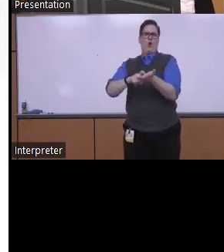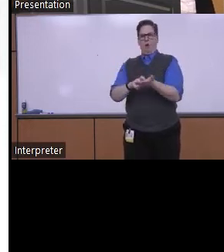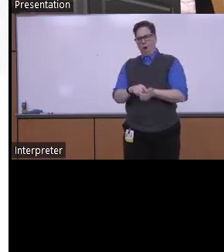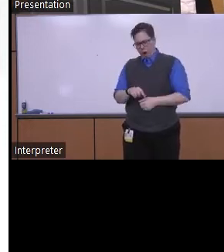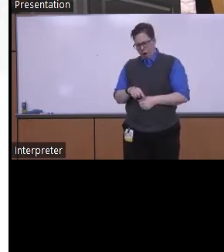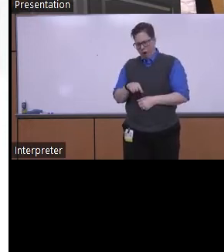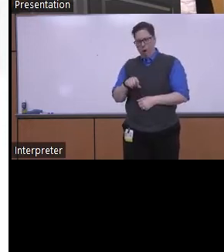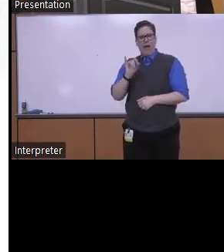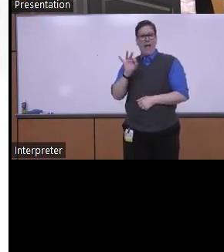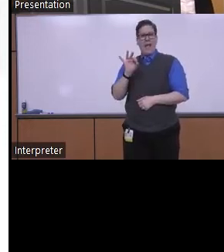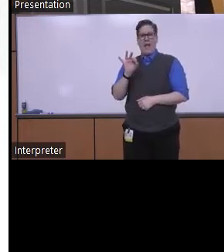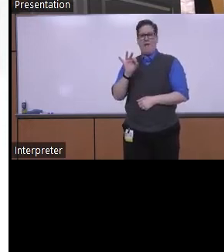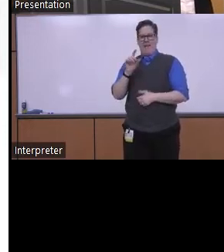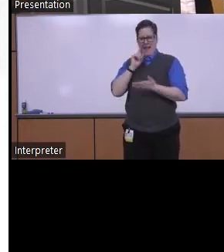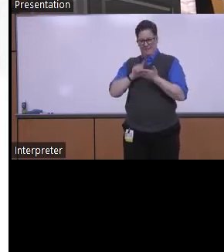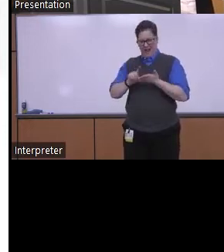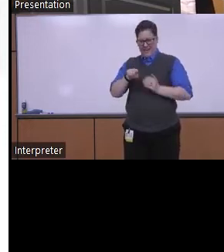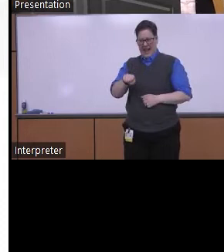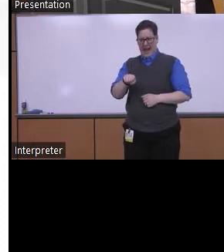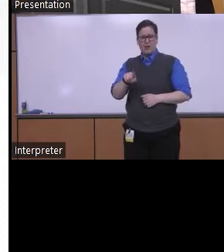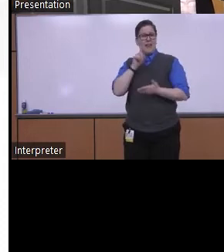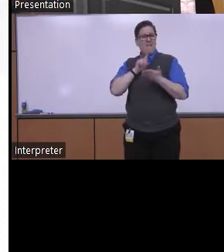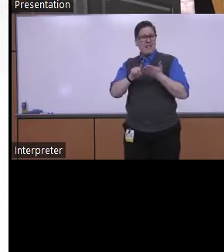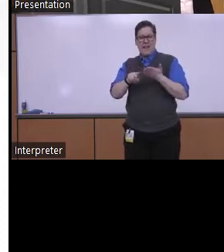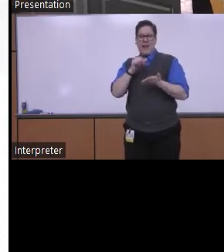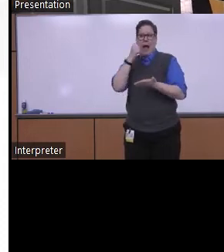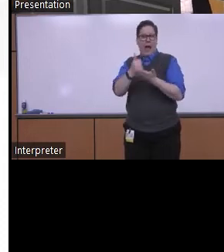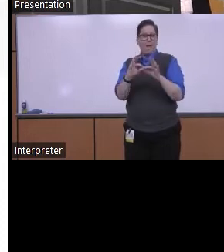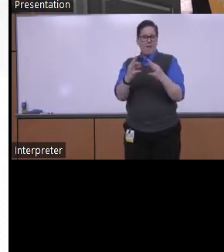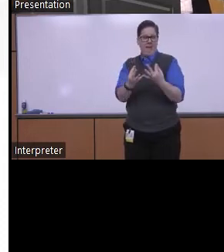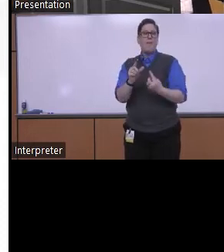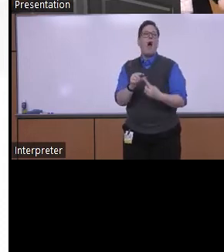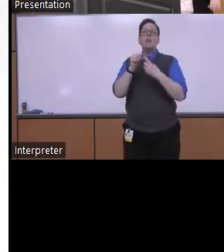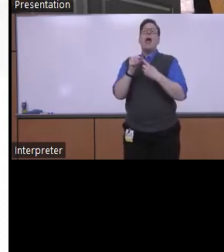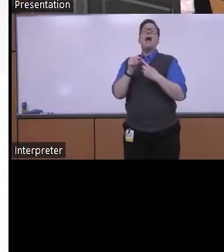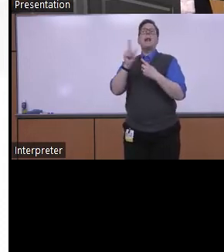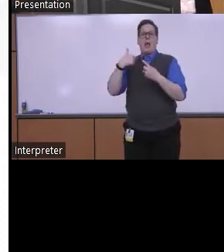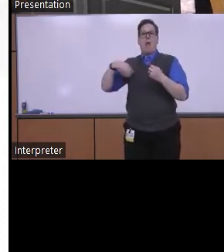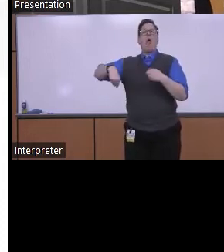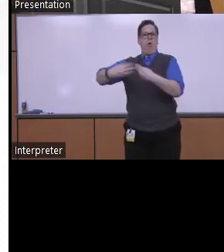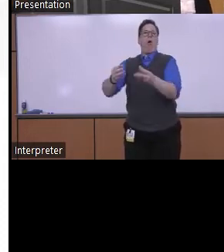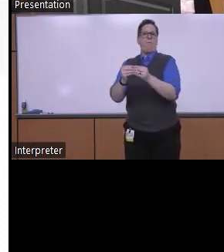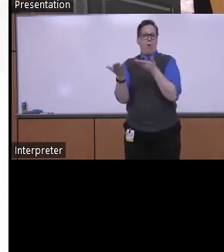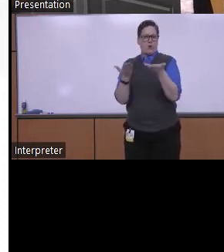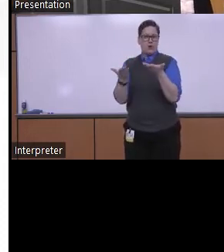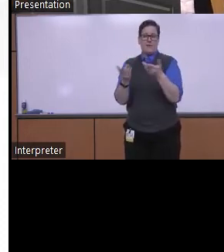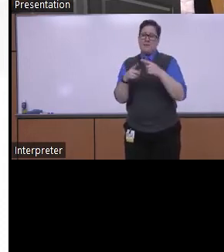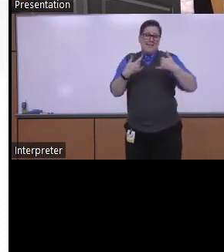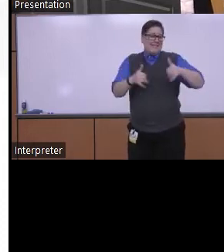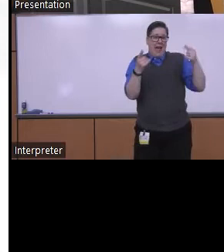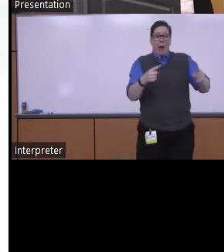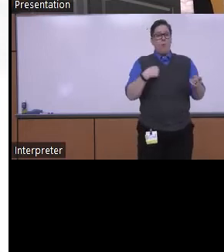that investigations in themselves are not actually useful to families unless they lead to more services. Unfortunately, not much has changed